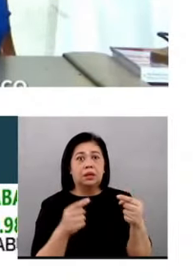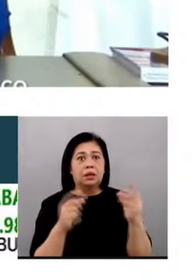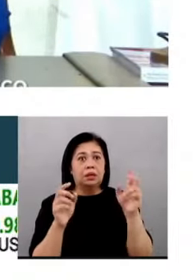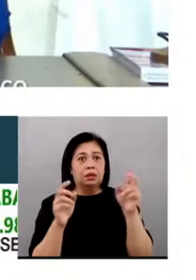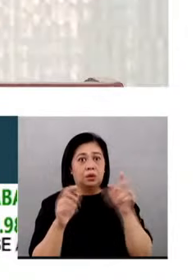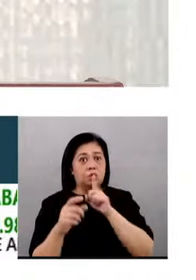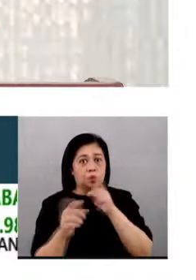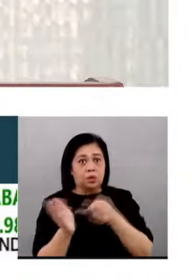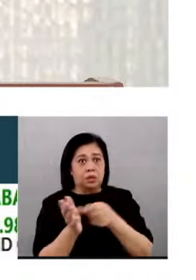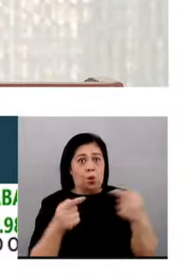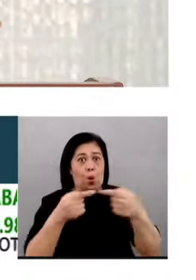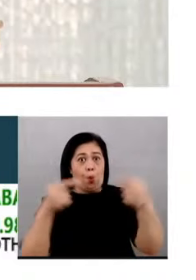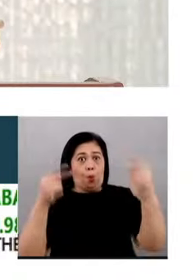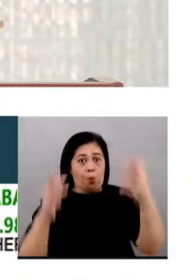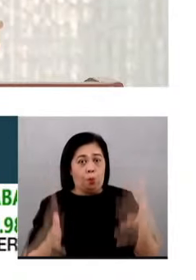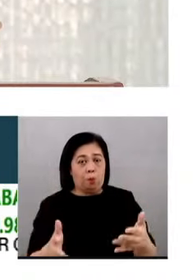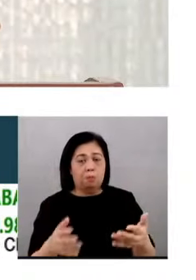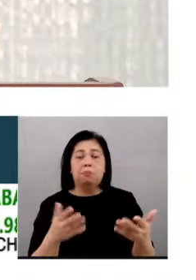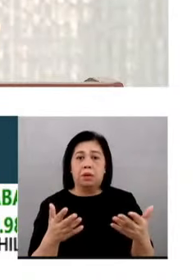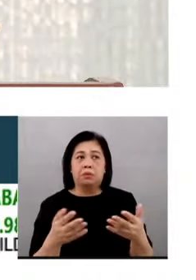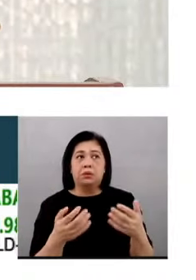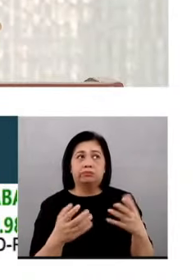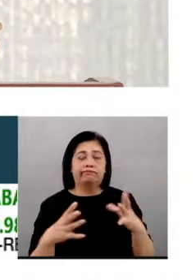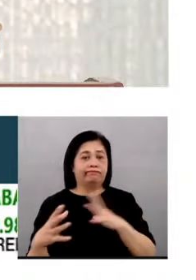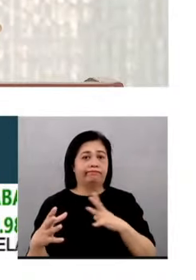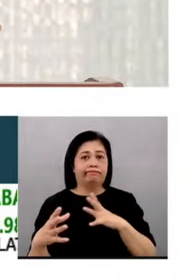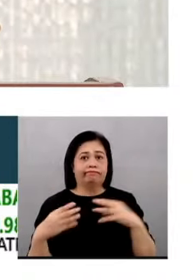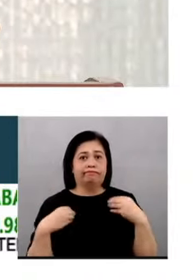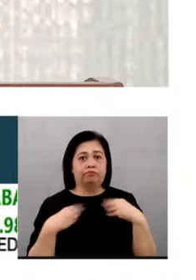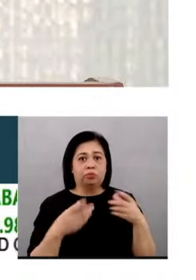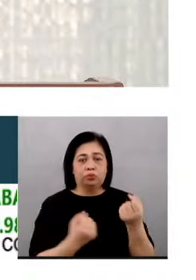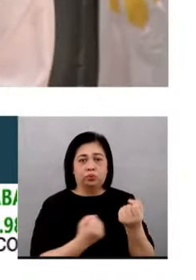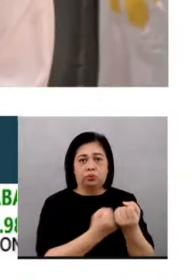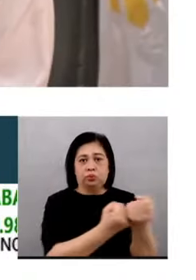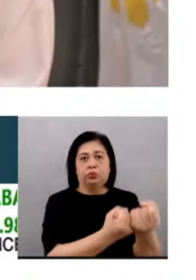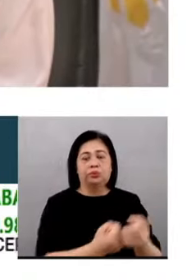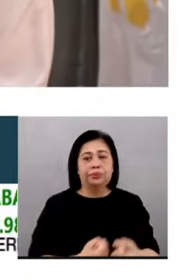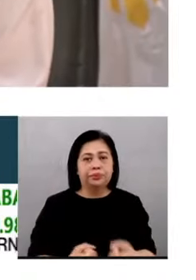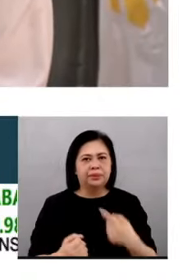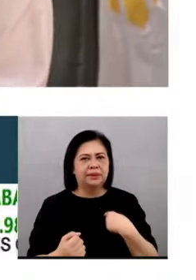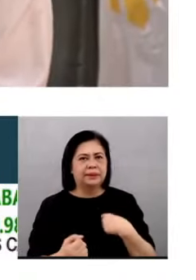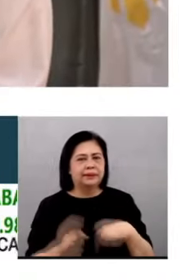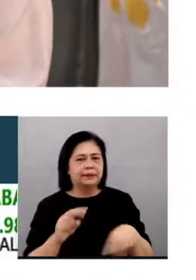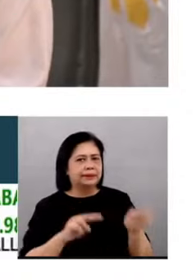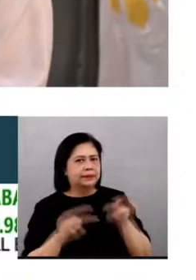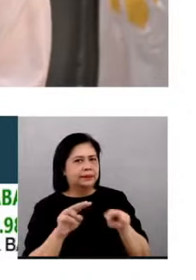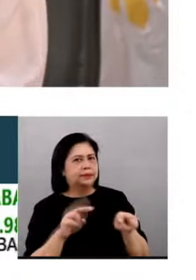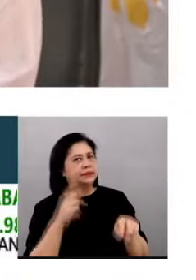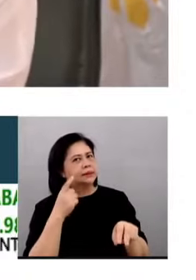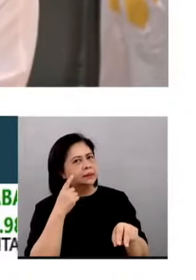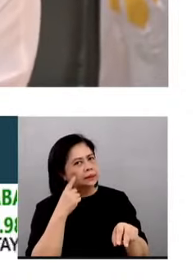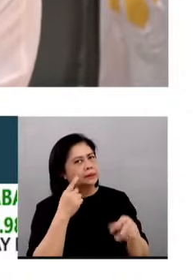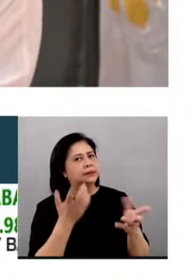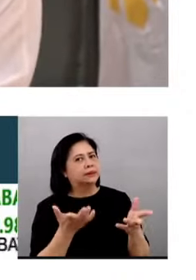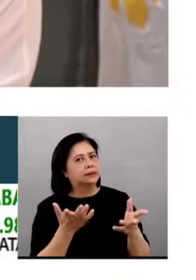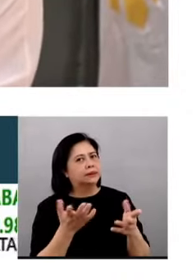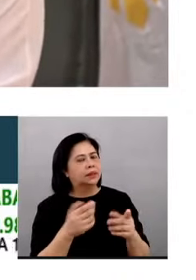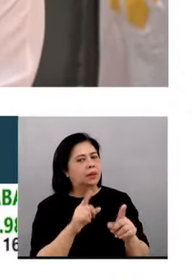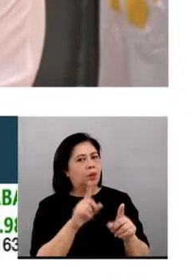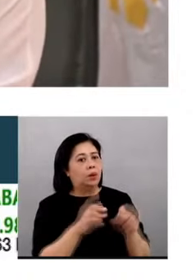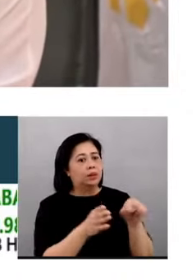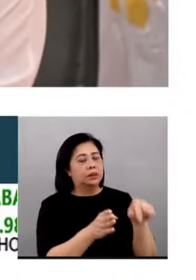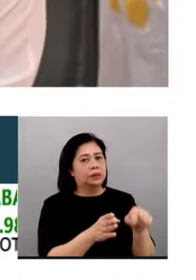candidate, they'd probably move. I mean, so the way I see is that on one side you